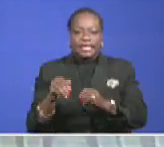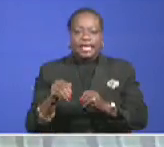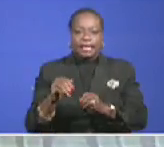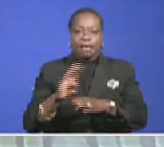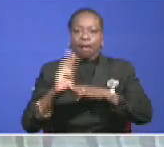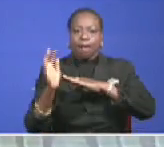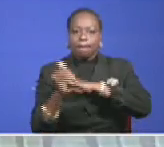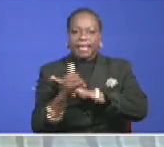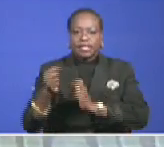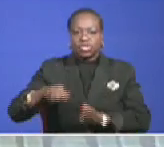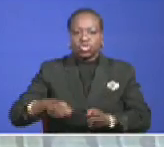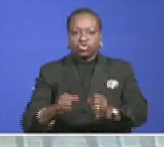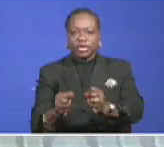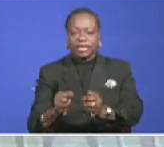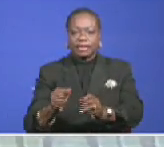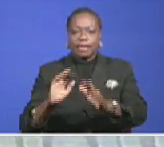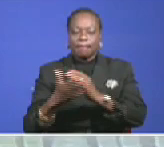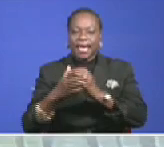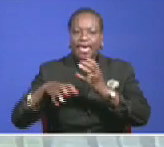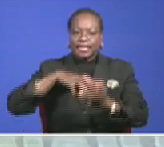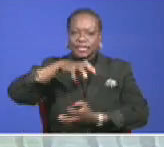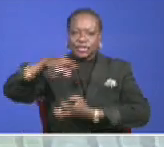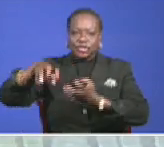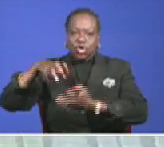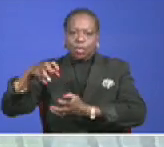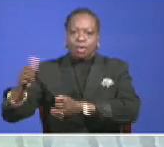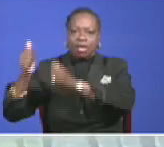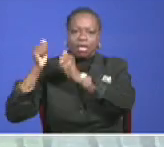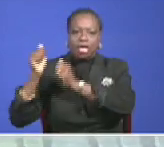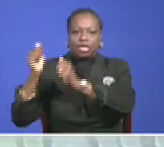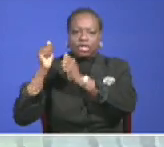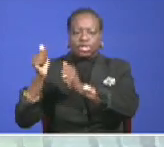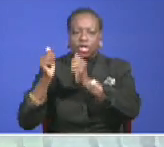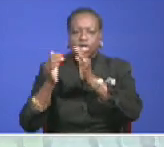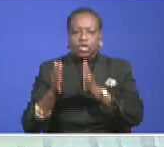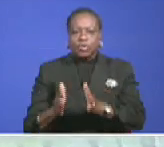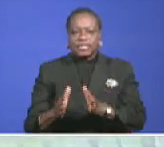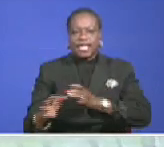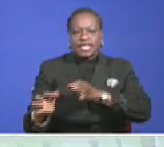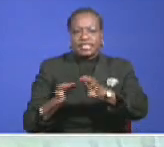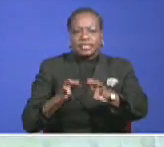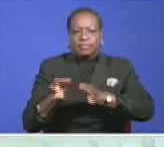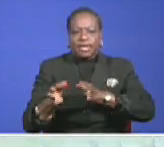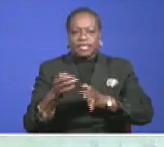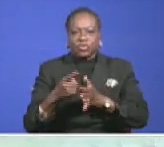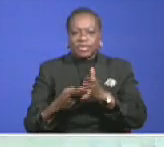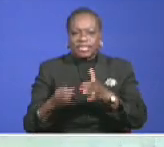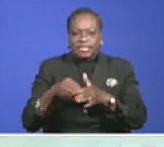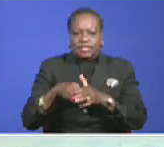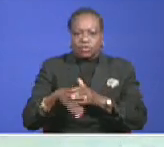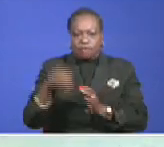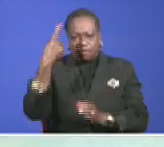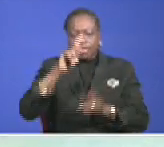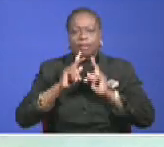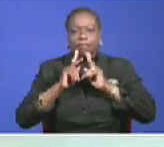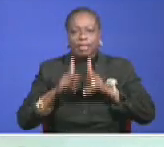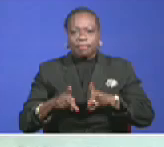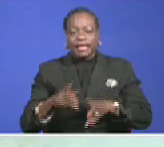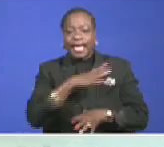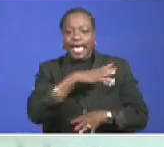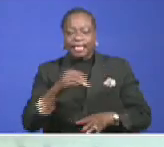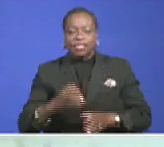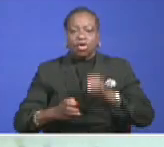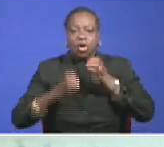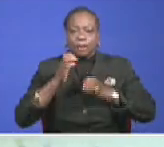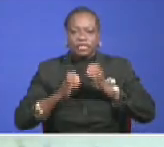much-anticipated Boxing Day Junkanoo Parade. The Junkanooers explain what is in store for the public and the competition. Cleopatra Murphy has